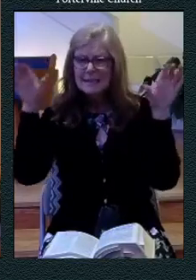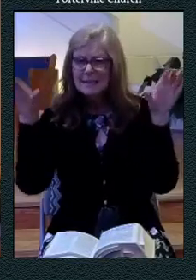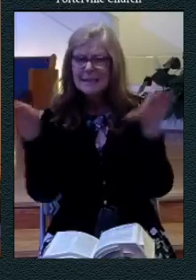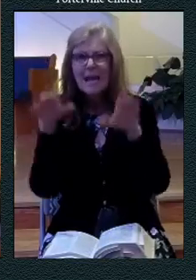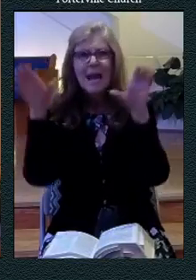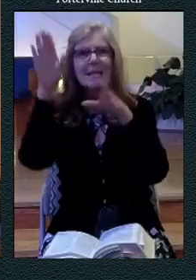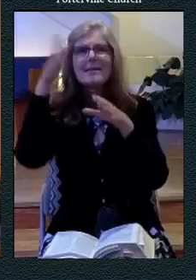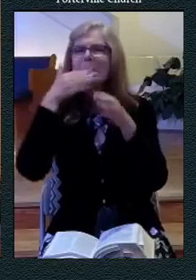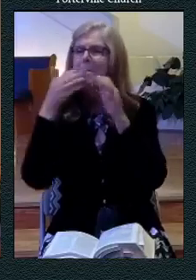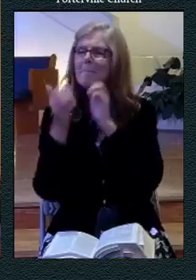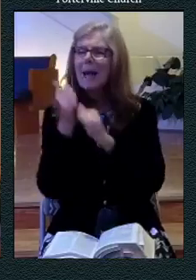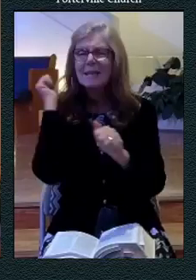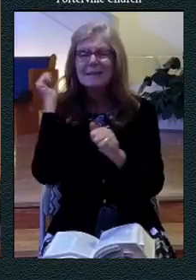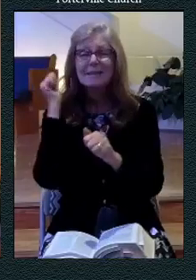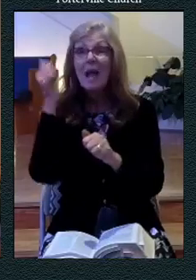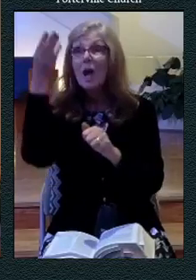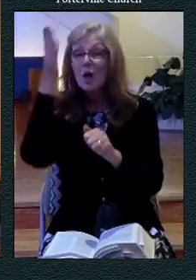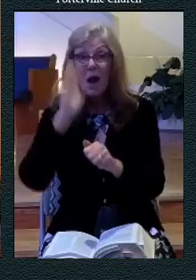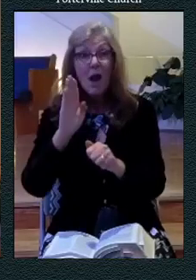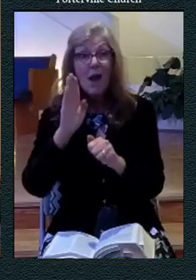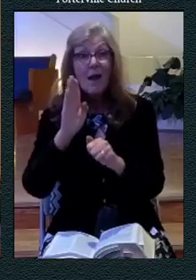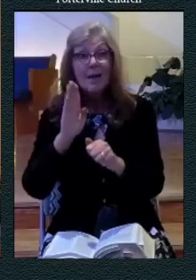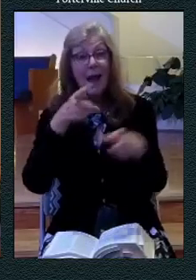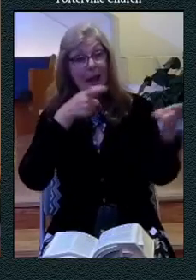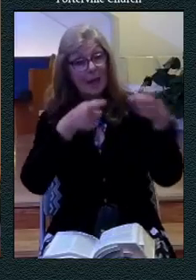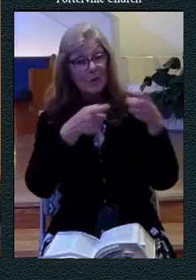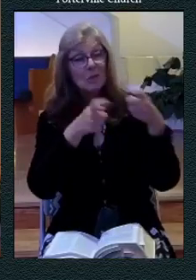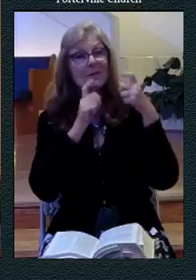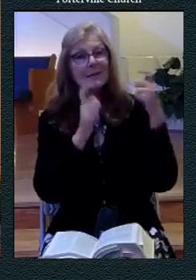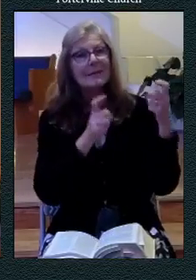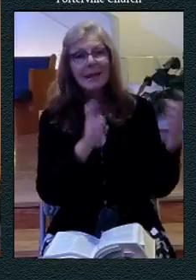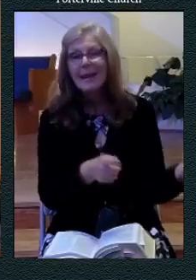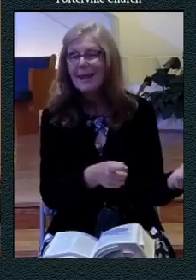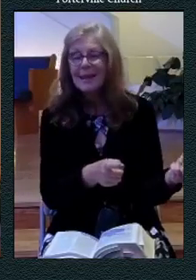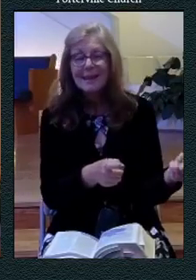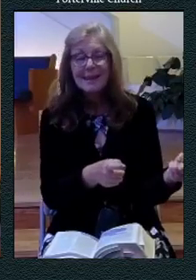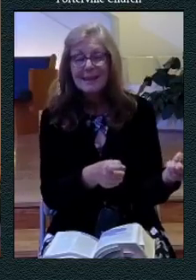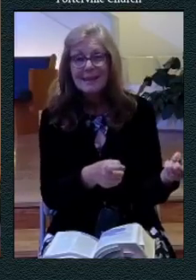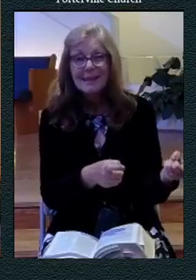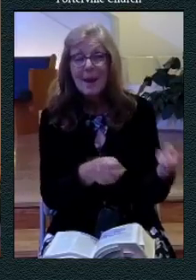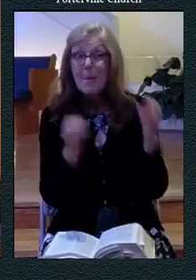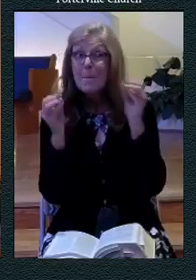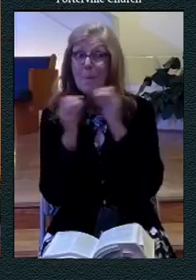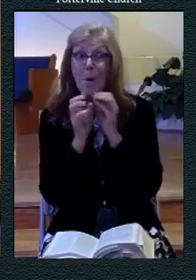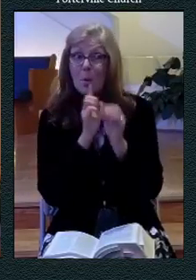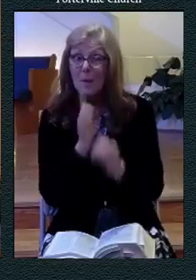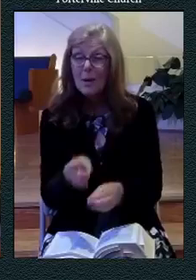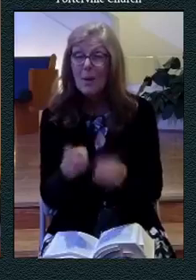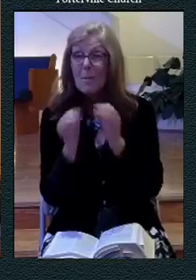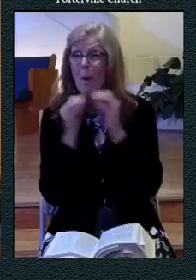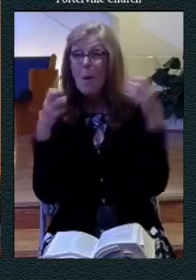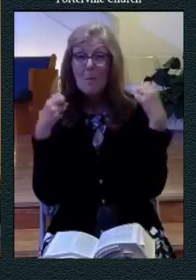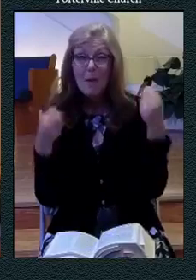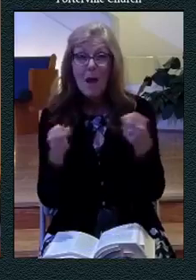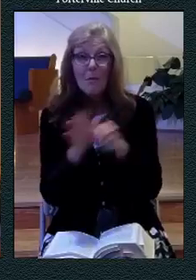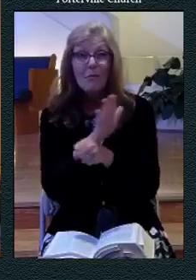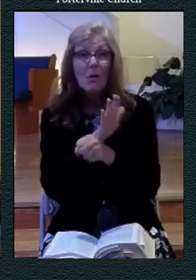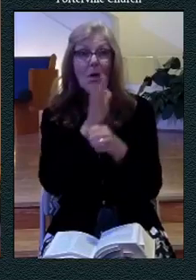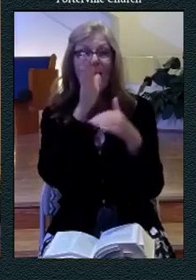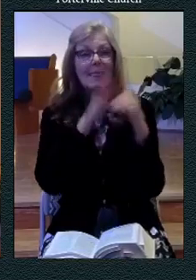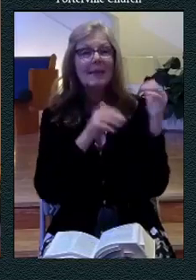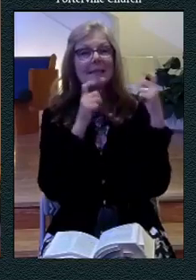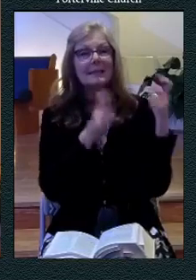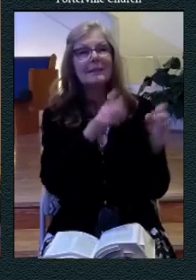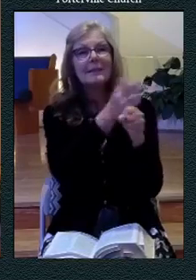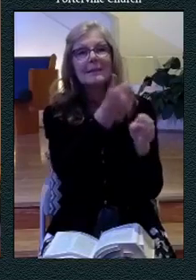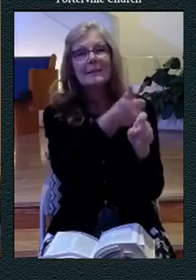that God has dealt with sin in terms just as real, in fact, more real and more powerful than the sin itself. Where